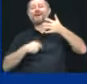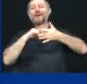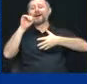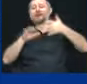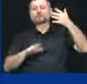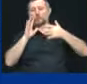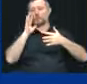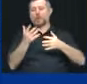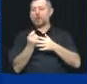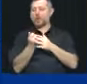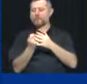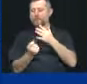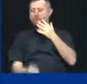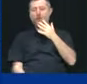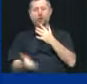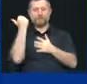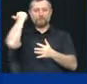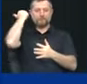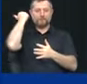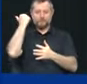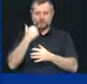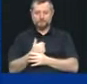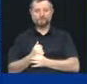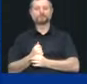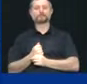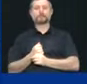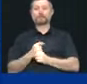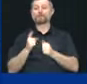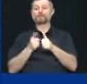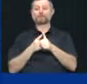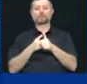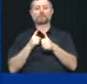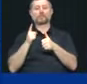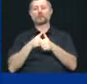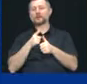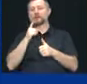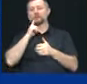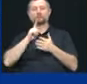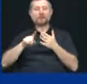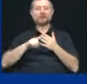the hygiene protocols, the health screenings, the potential tracing,